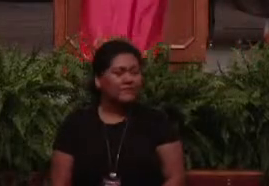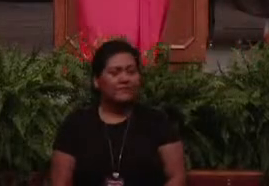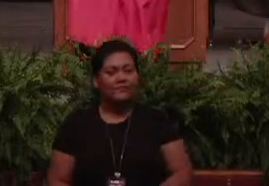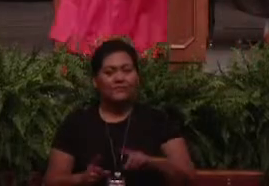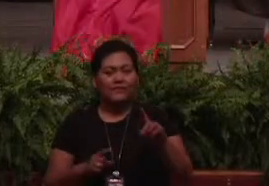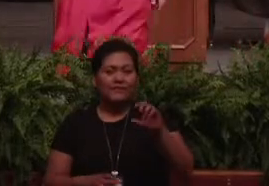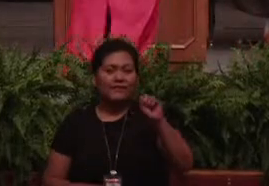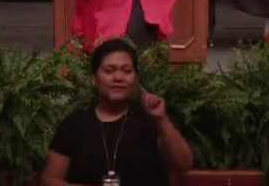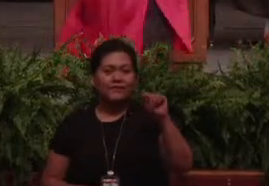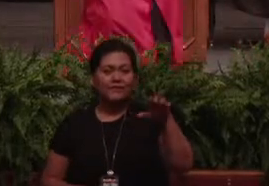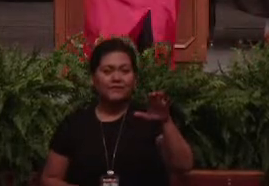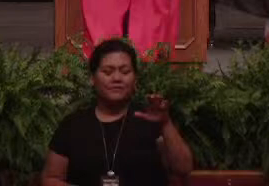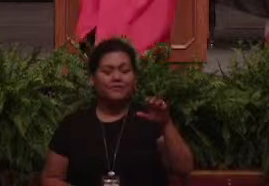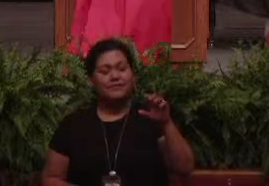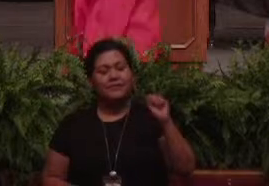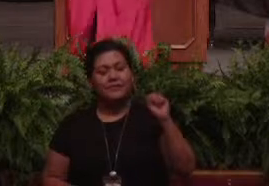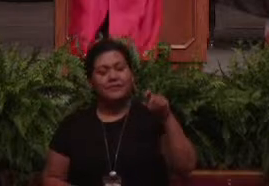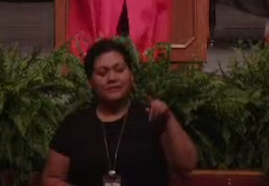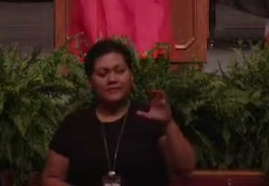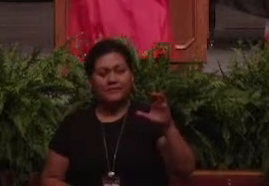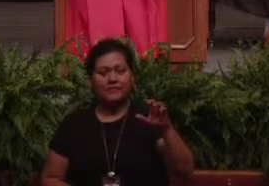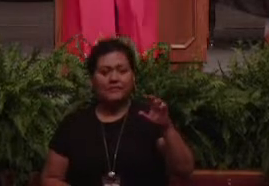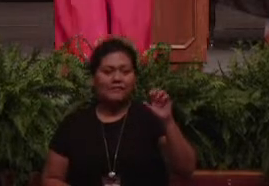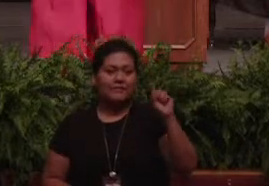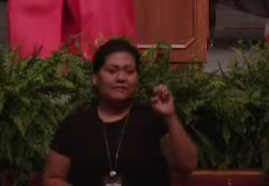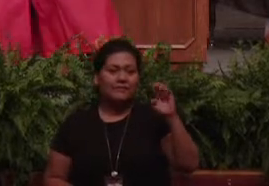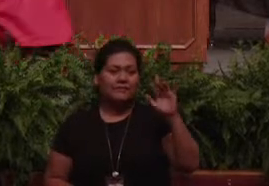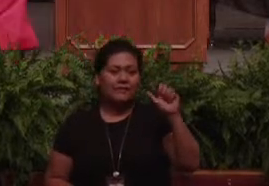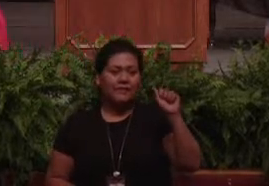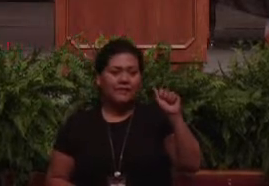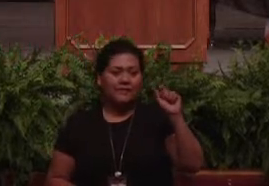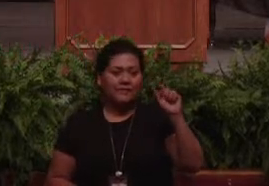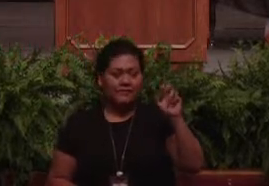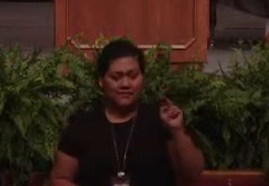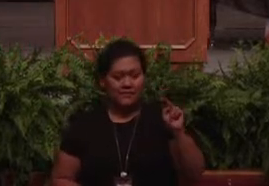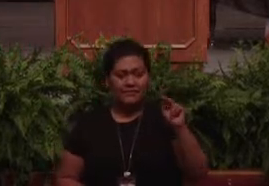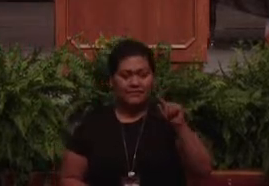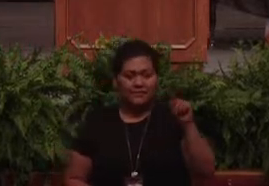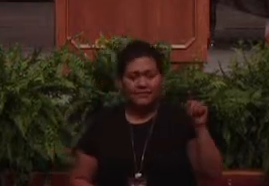Attending St. Philip's College, Sebastian Jamartin Parga.